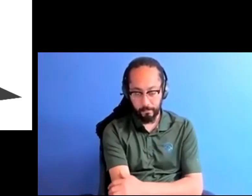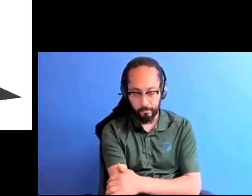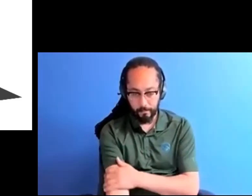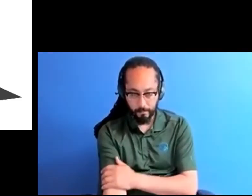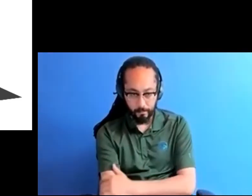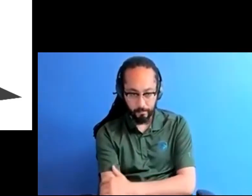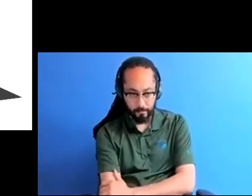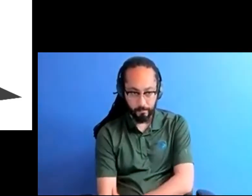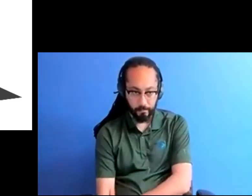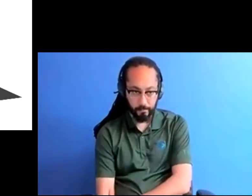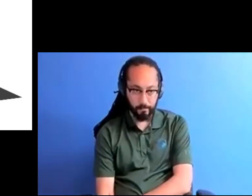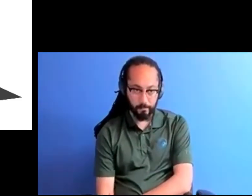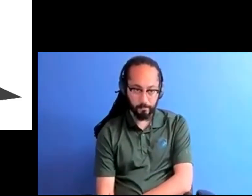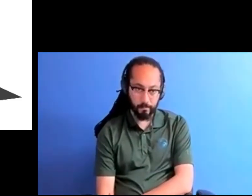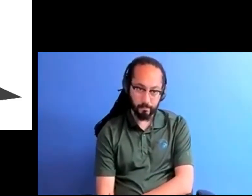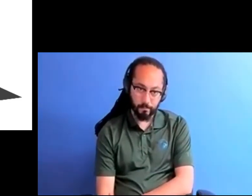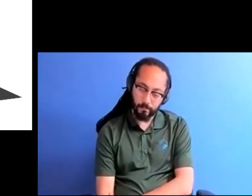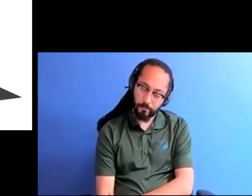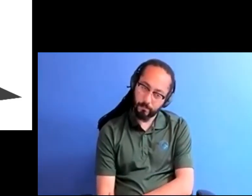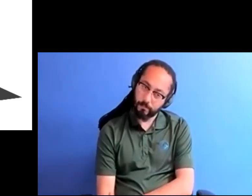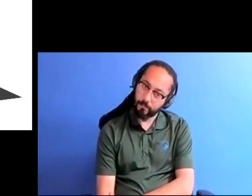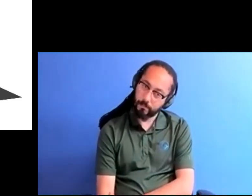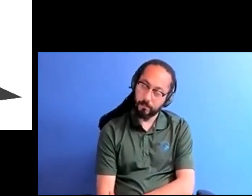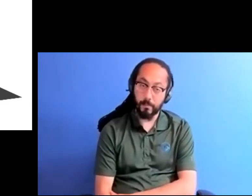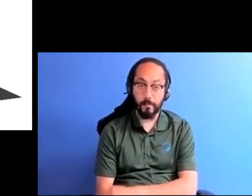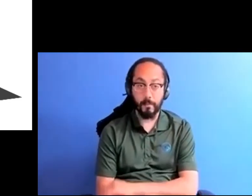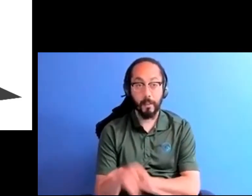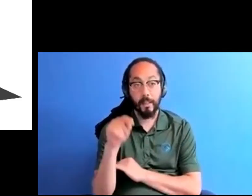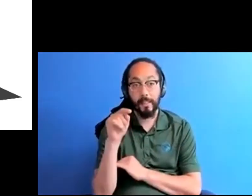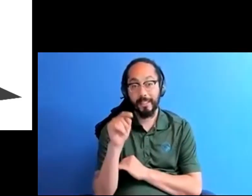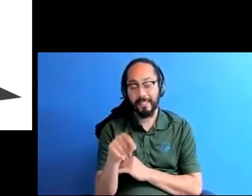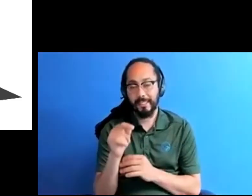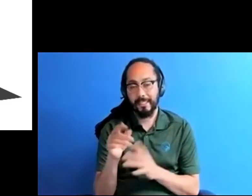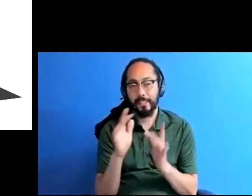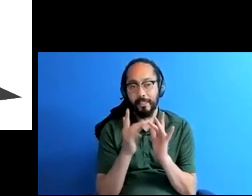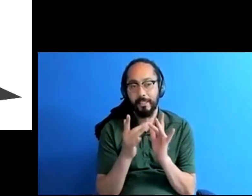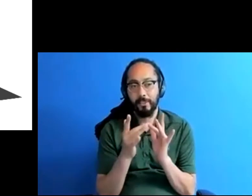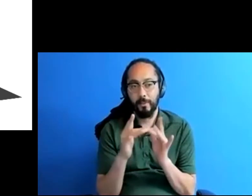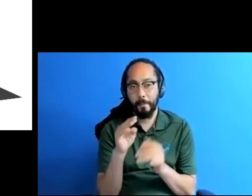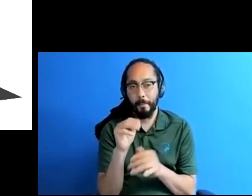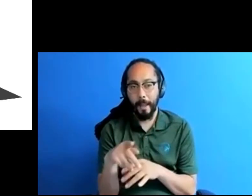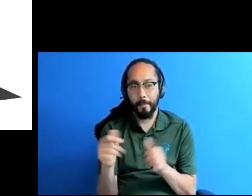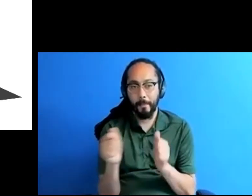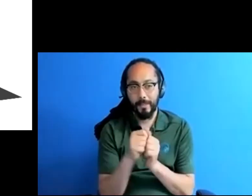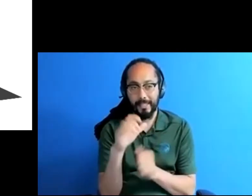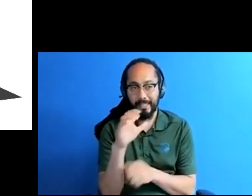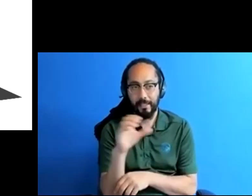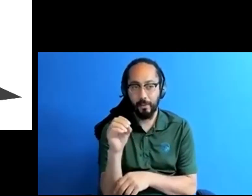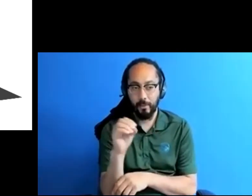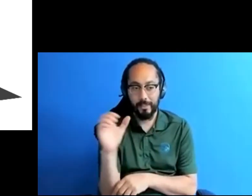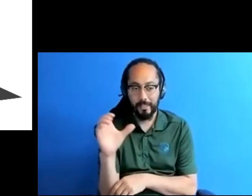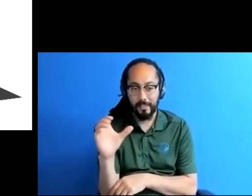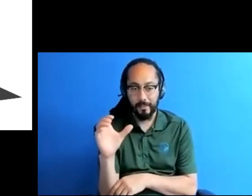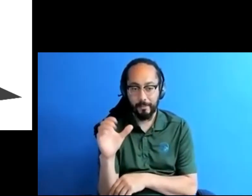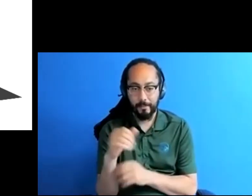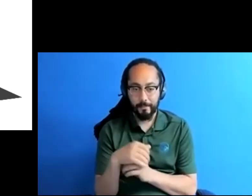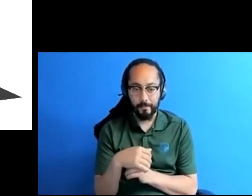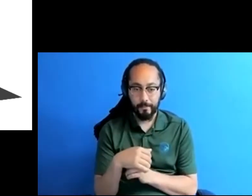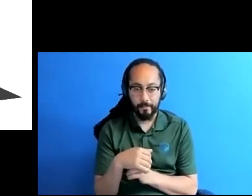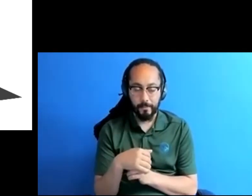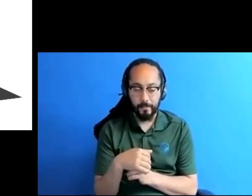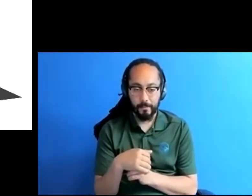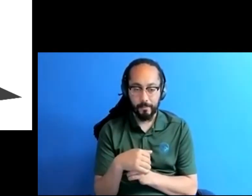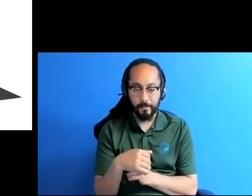digital roadmap that we sort of put together with the COC. You know that the COC and